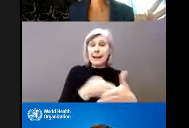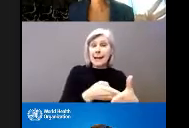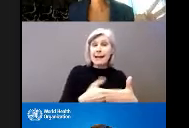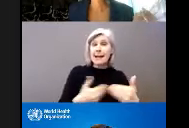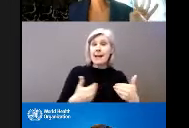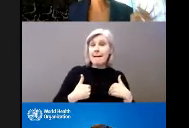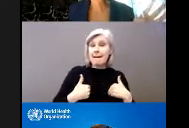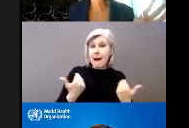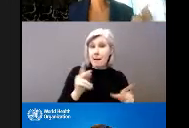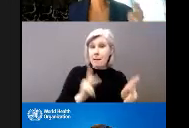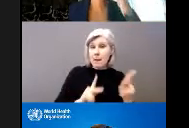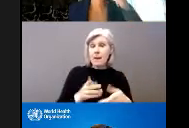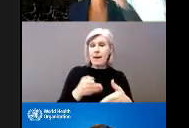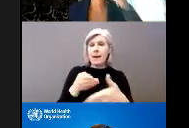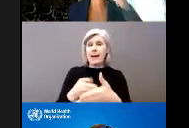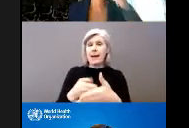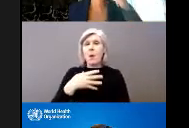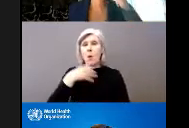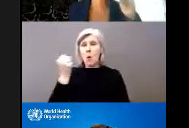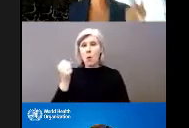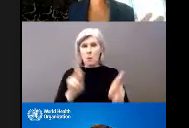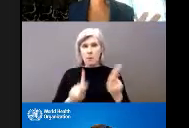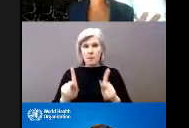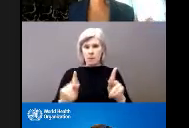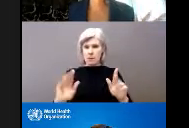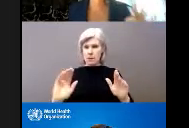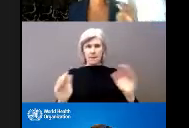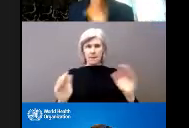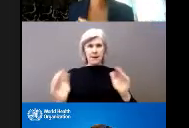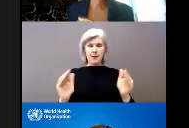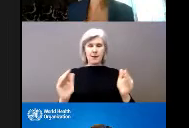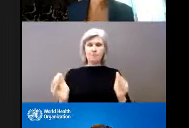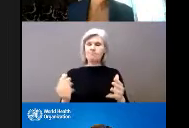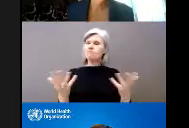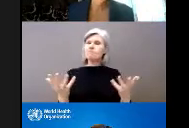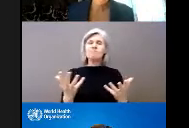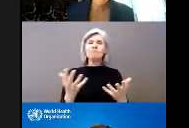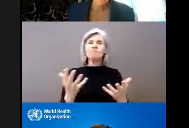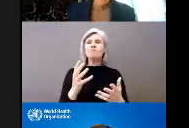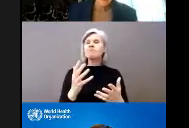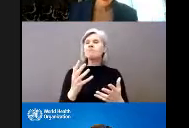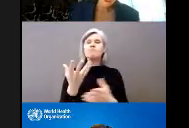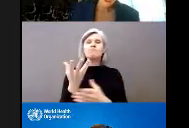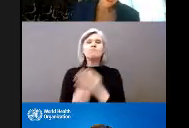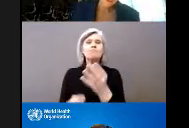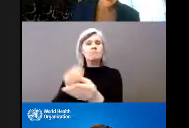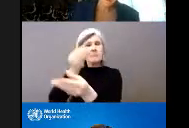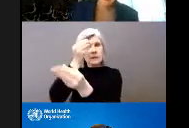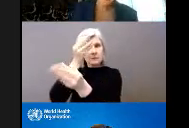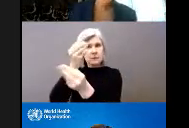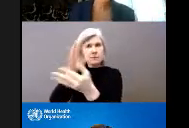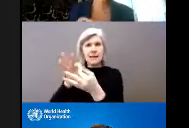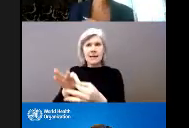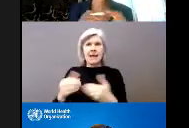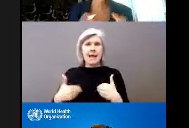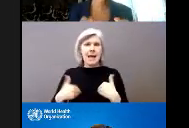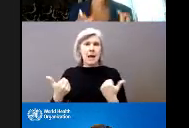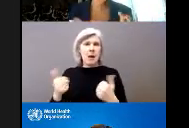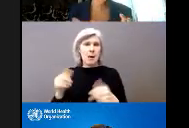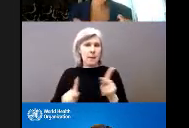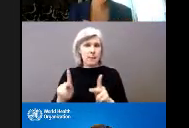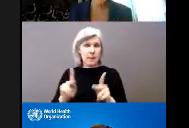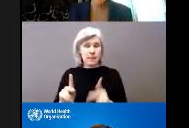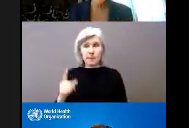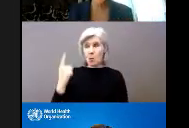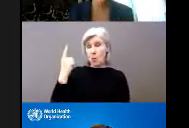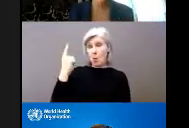Unfortunately, we don't have the same level of data on younger people. So in Europe, which is really the only